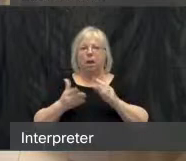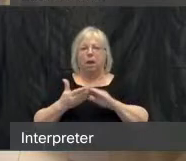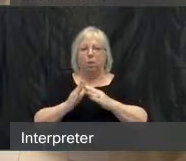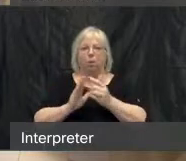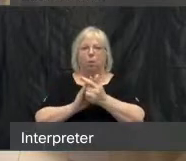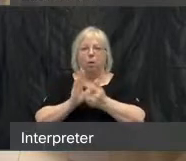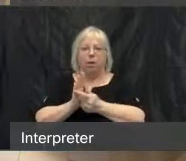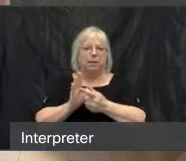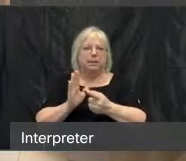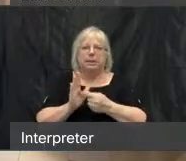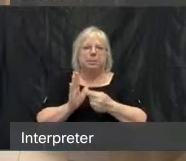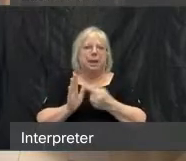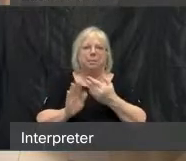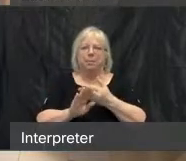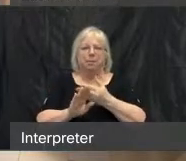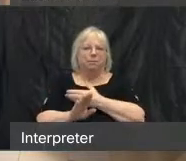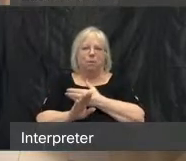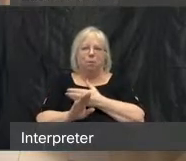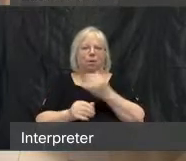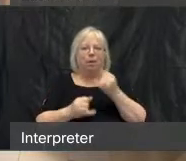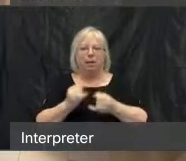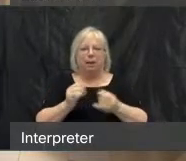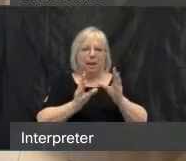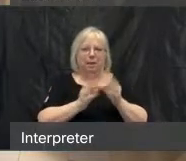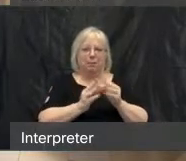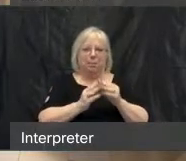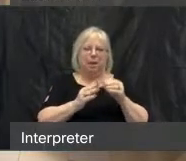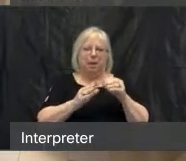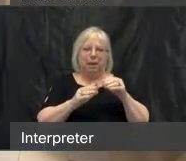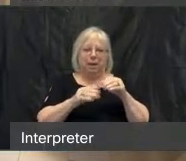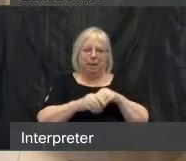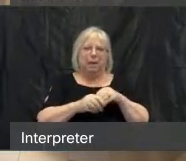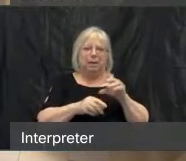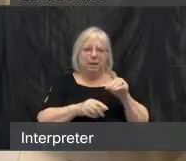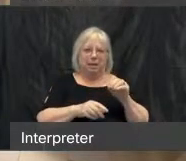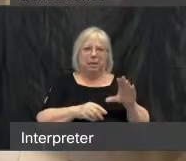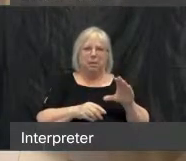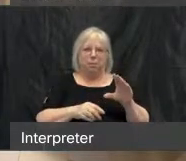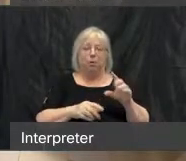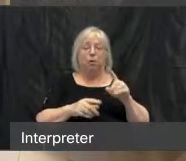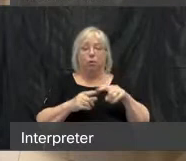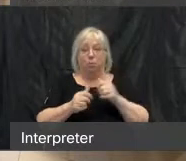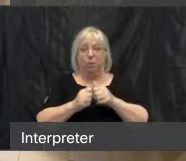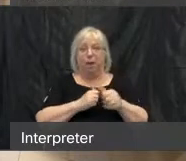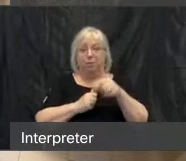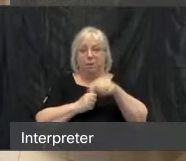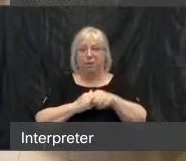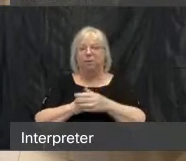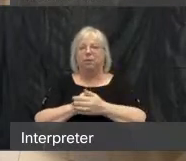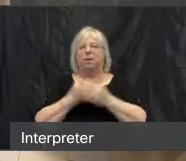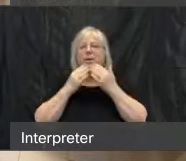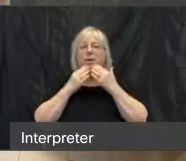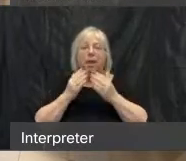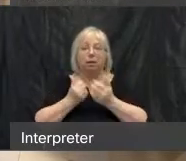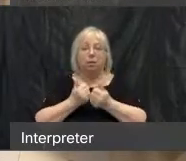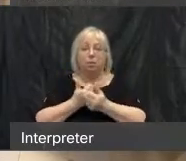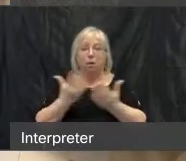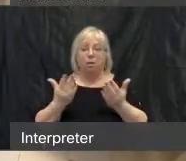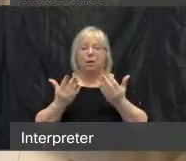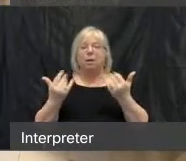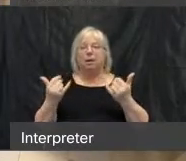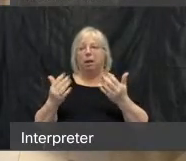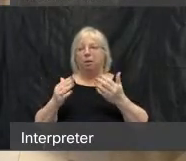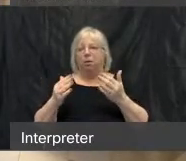ordinance sometime before the last available date for this passage. Thank you, everyone. We'll